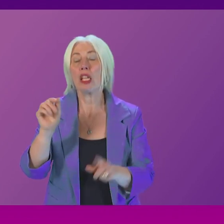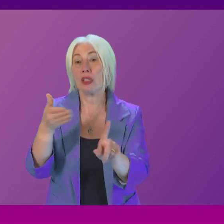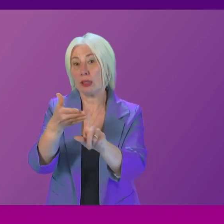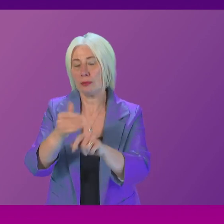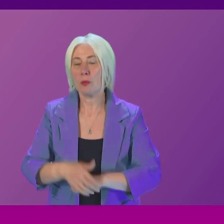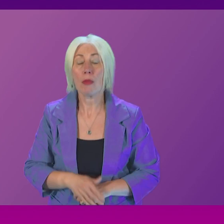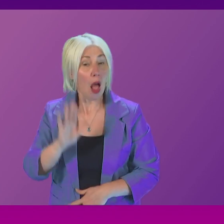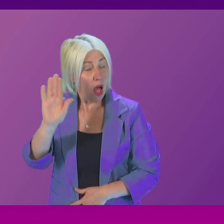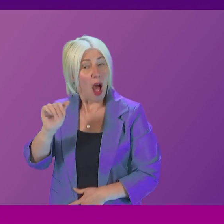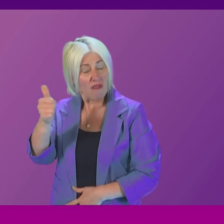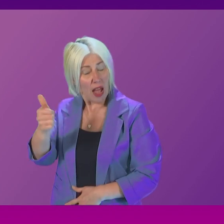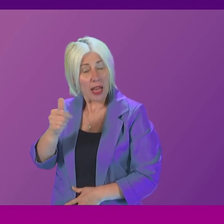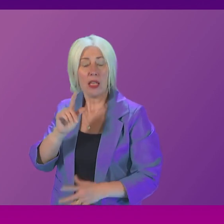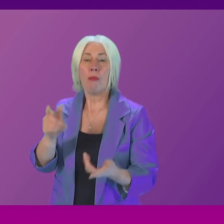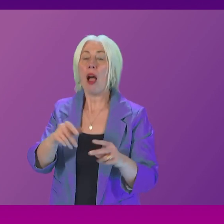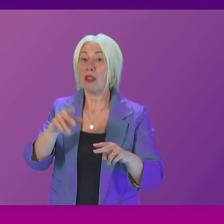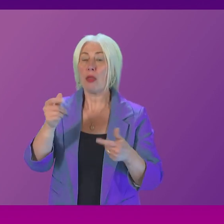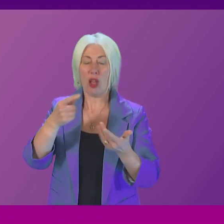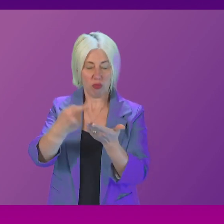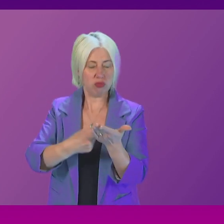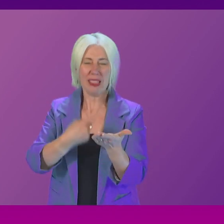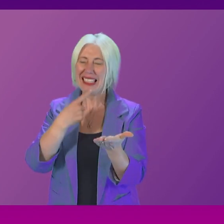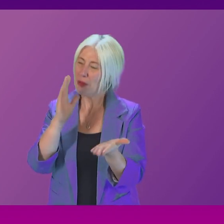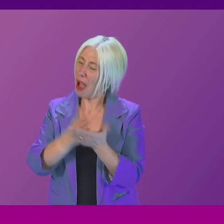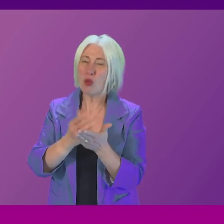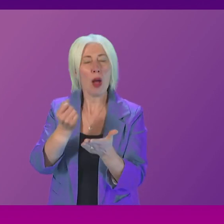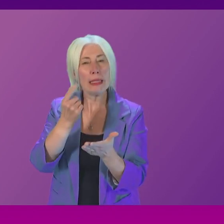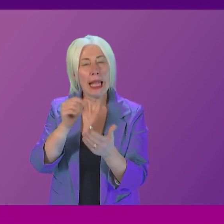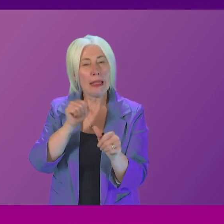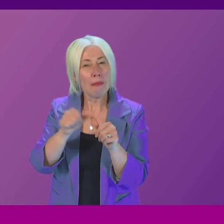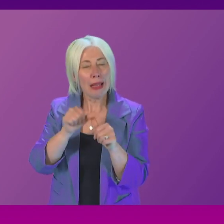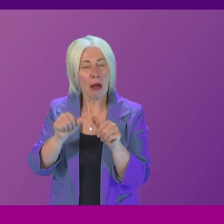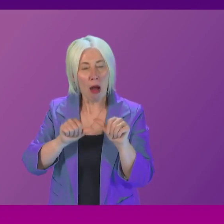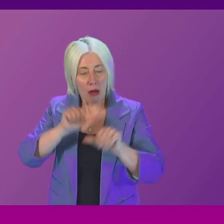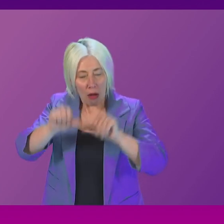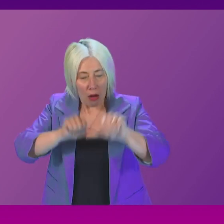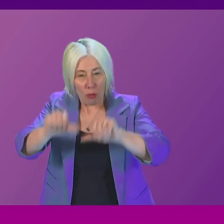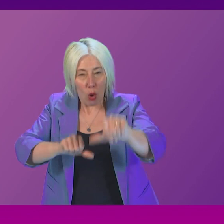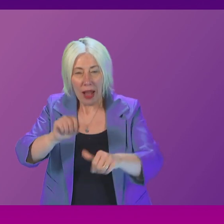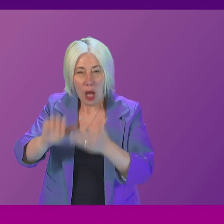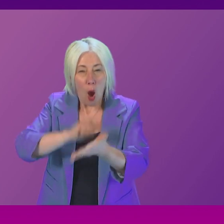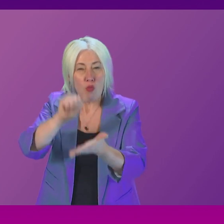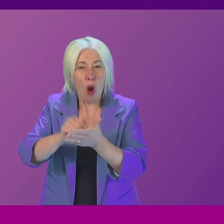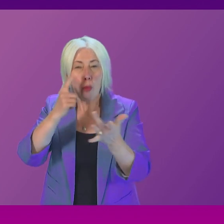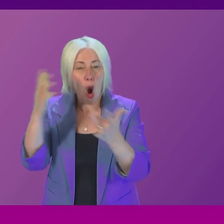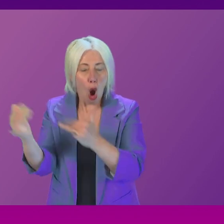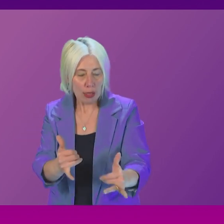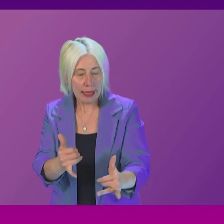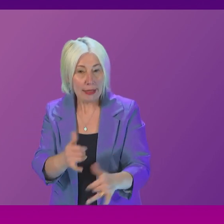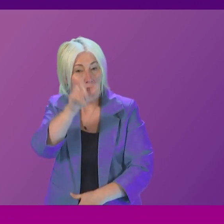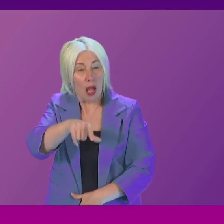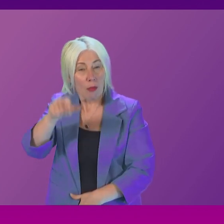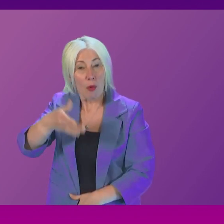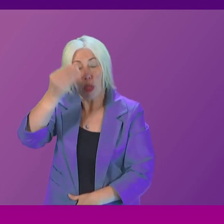figures, the Fraser Valander have said there needs to be a greater understanding of the progress that's been made and have a proper audit, because people, particularly those with